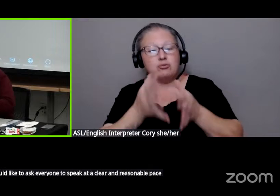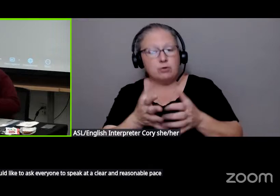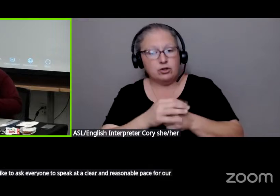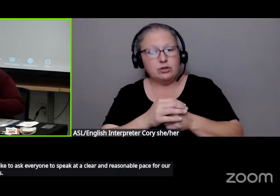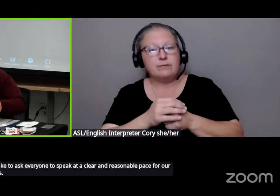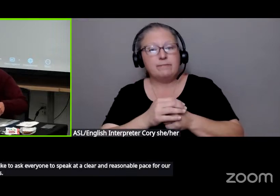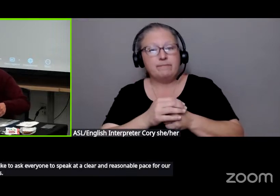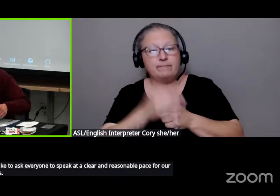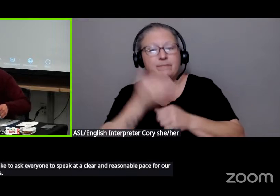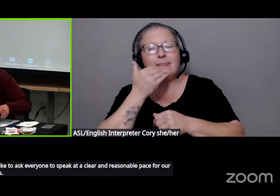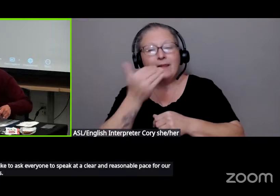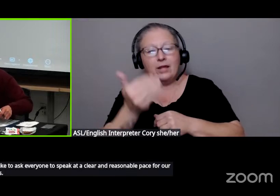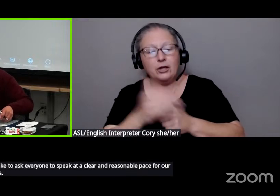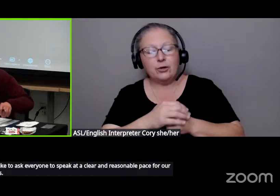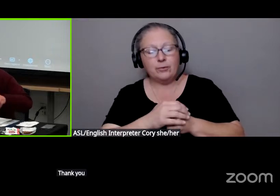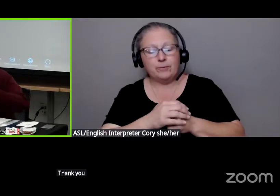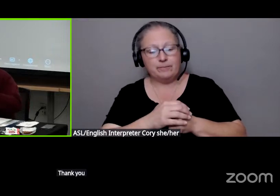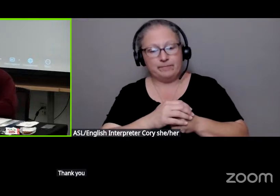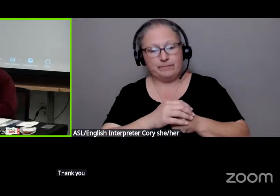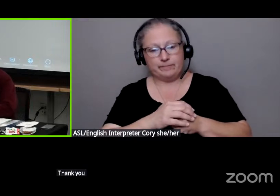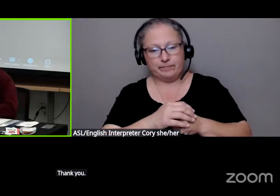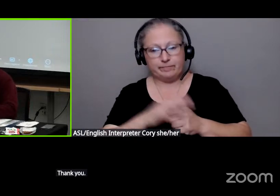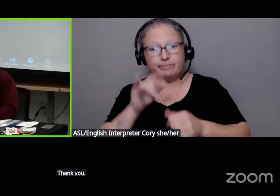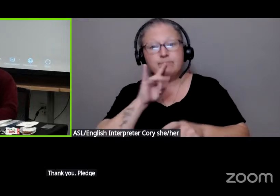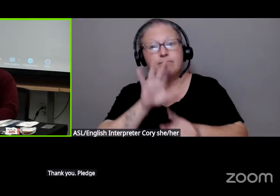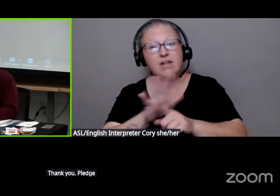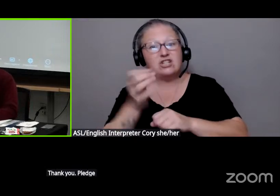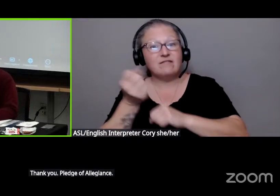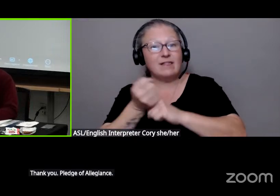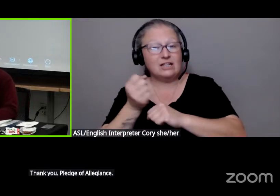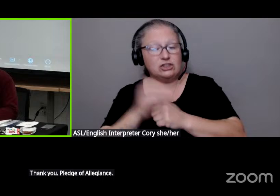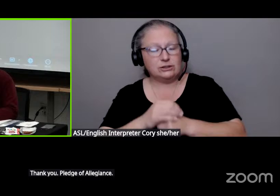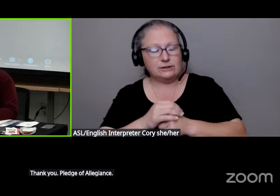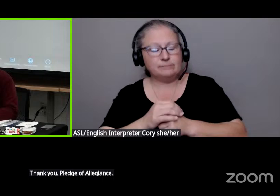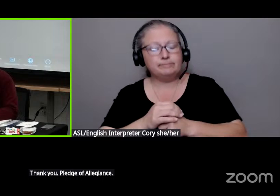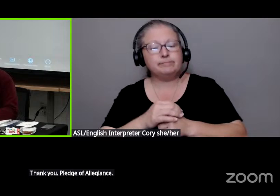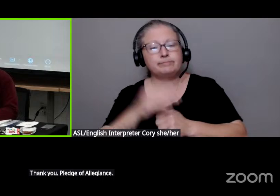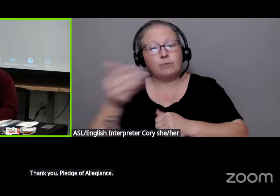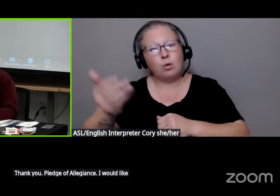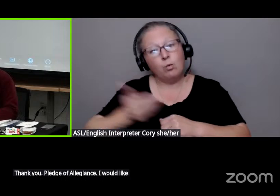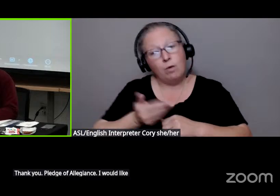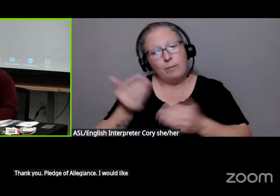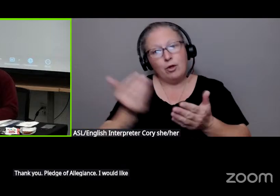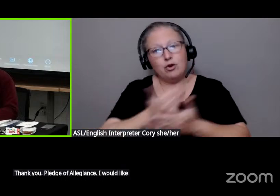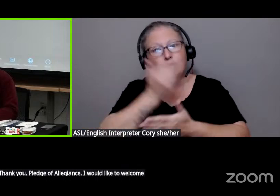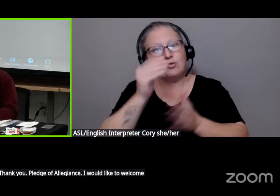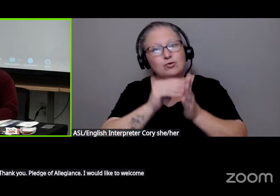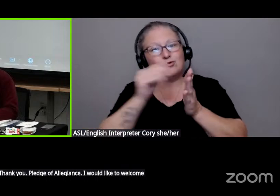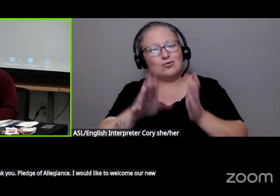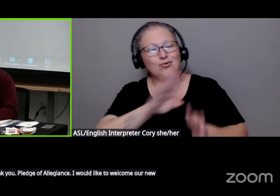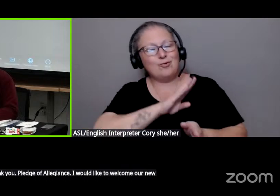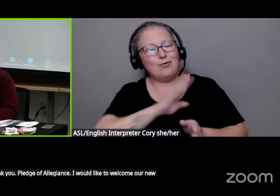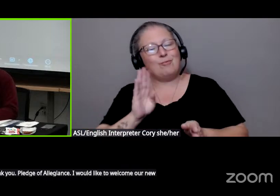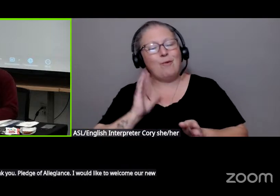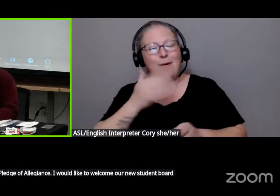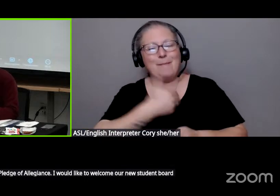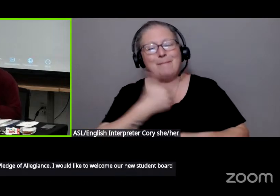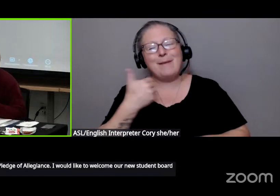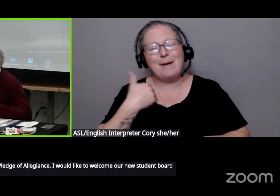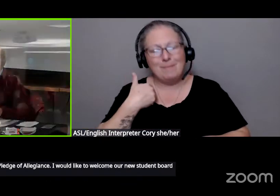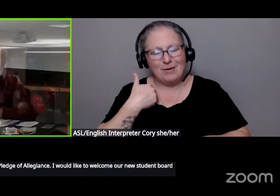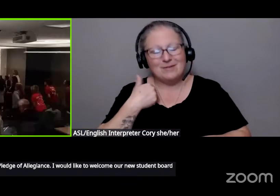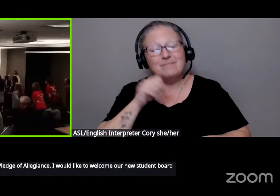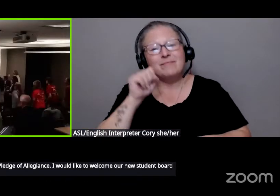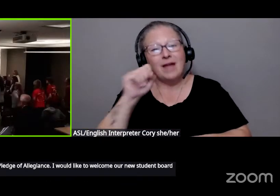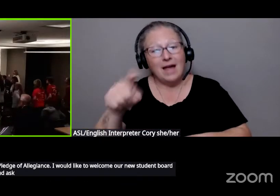interpreters. Thank you. Pledge of Allegiance. I would like to welcome our new student board members and ask you